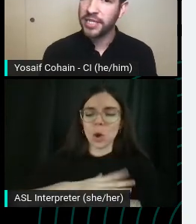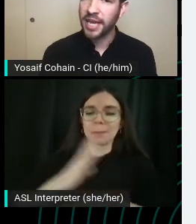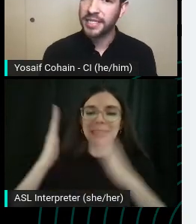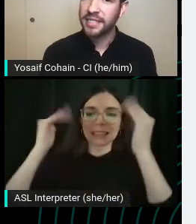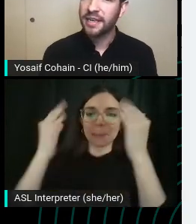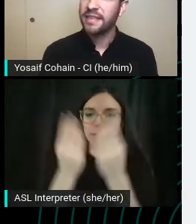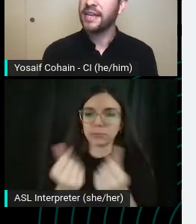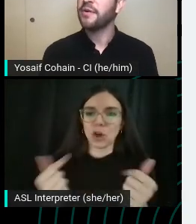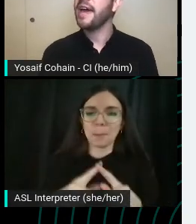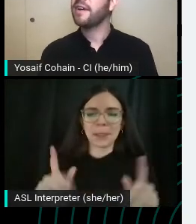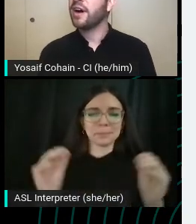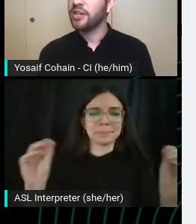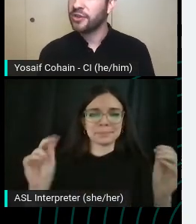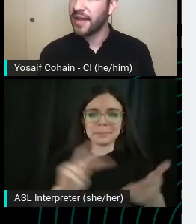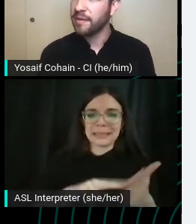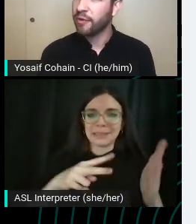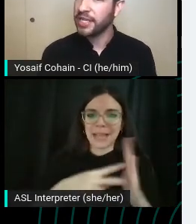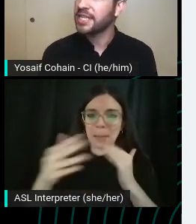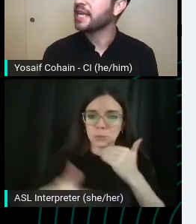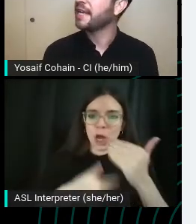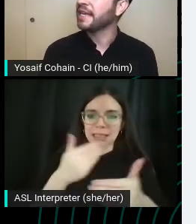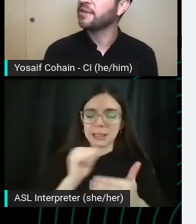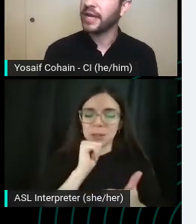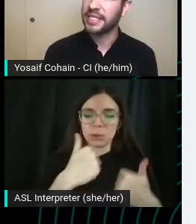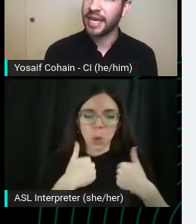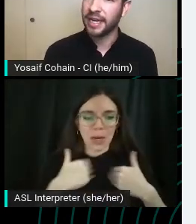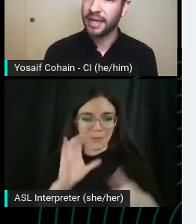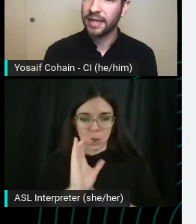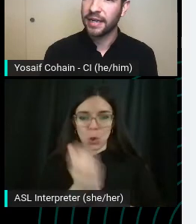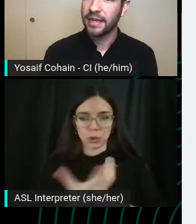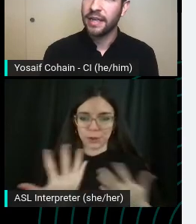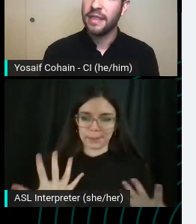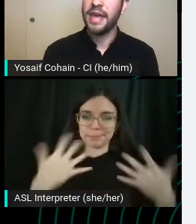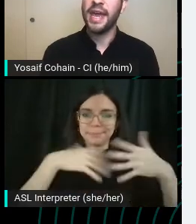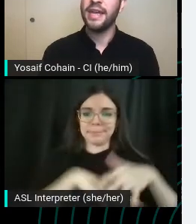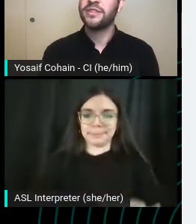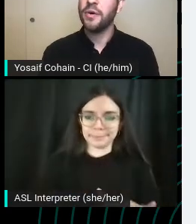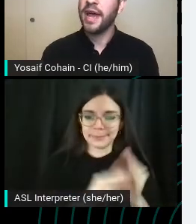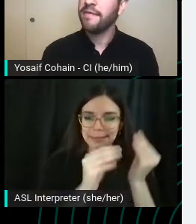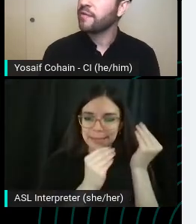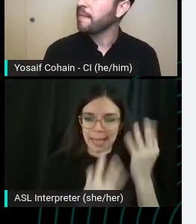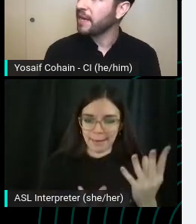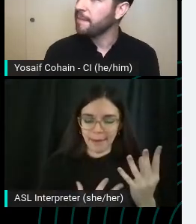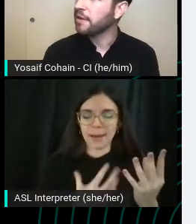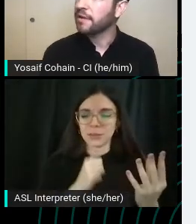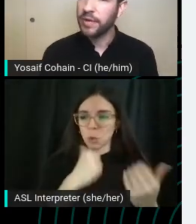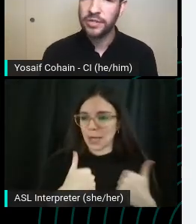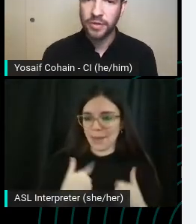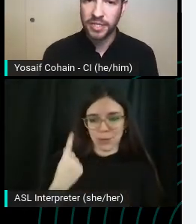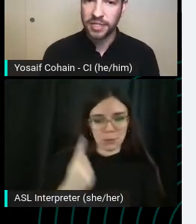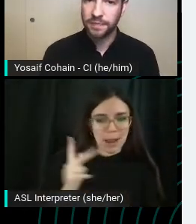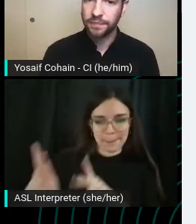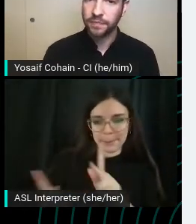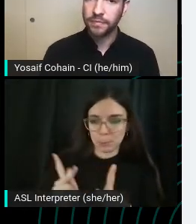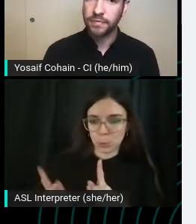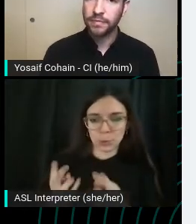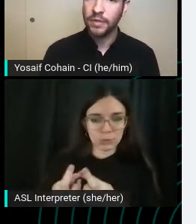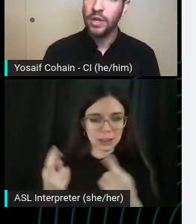defined process. They don't have a culture that embraces and integrates data. They don't have the right people and